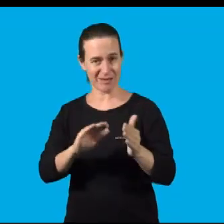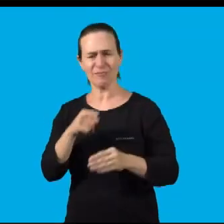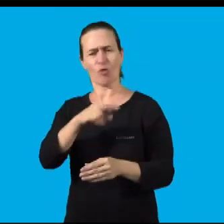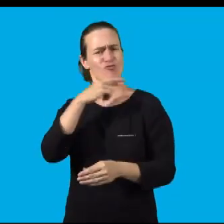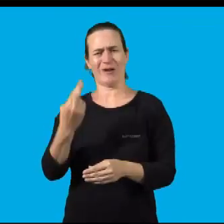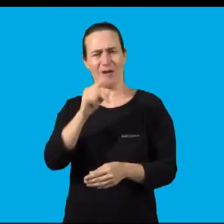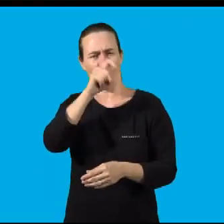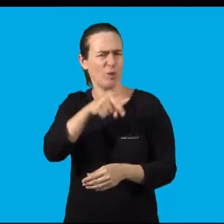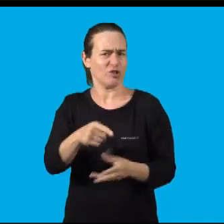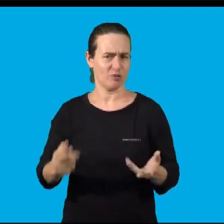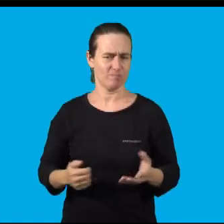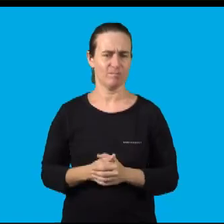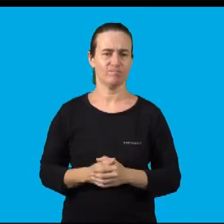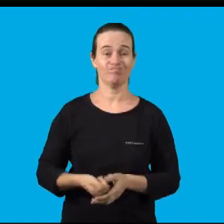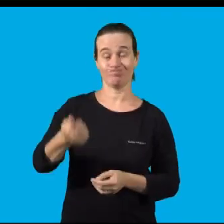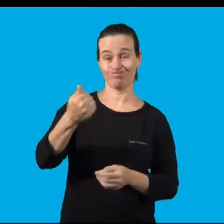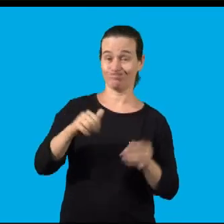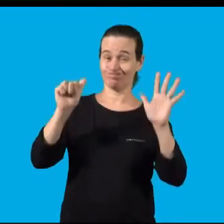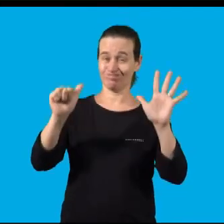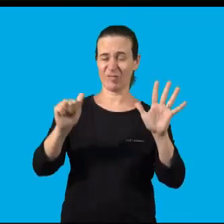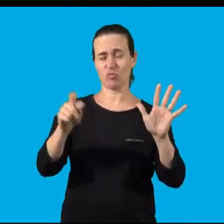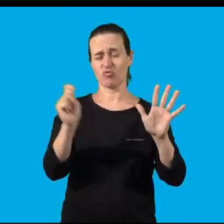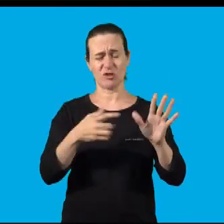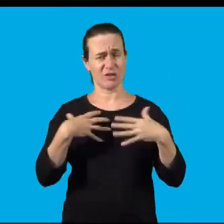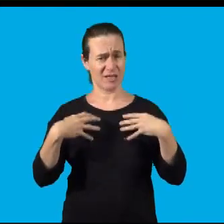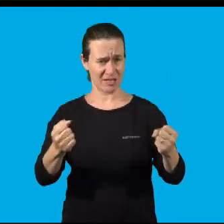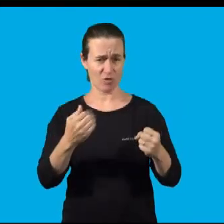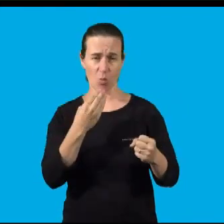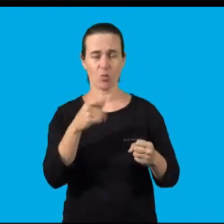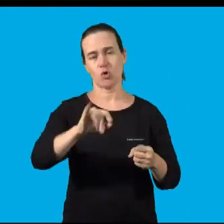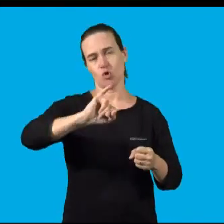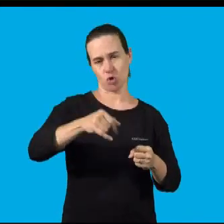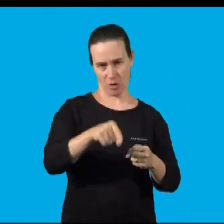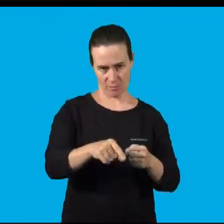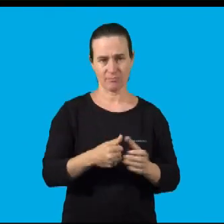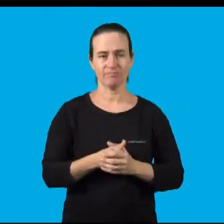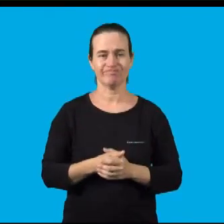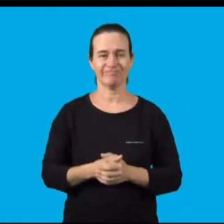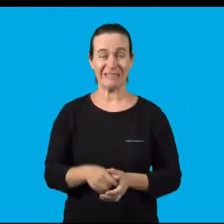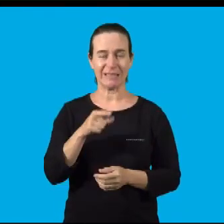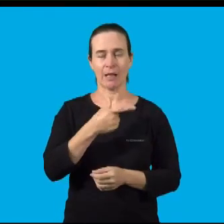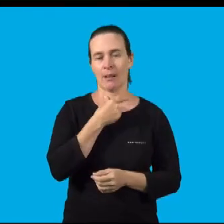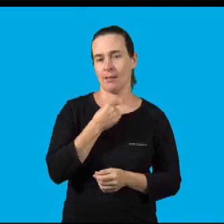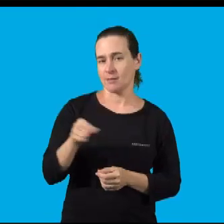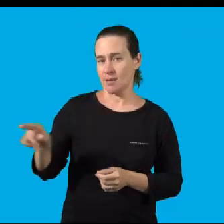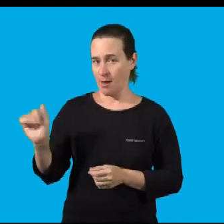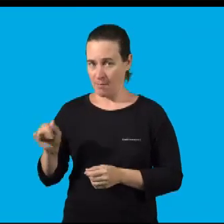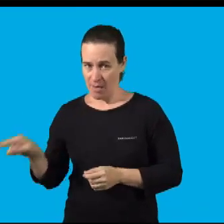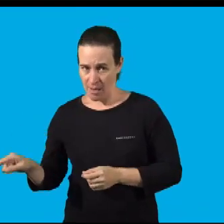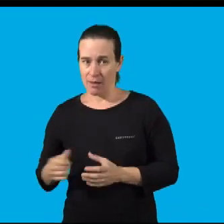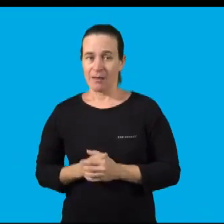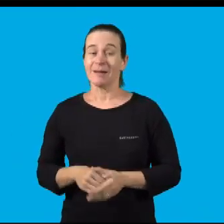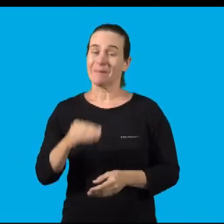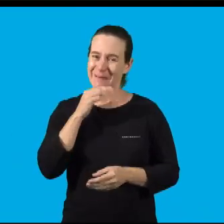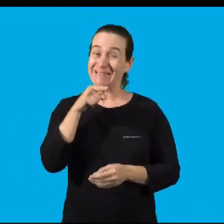many falsely accused Salemites. The tragic hero is John Proctor. His initial lust for